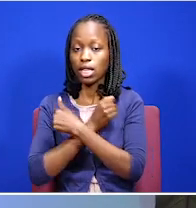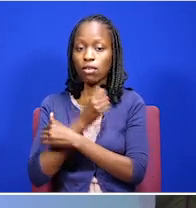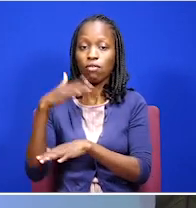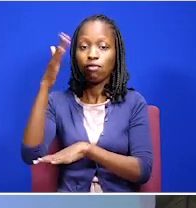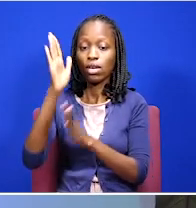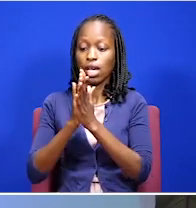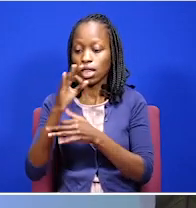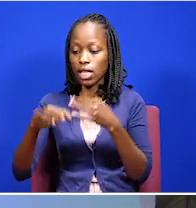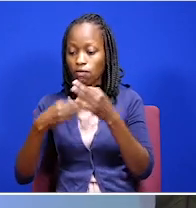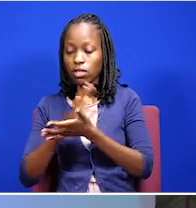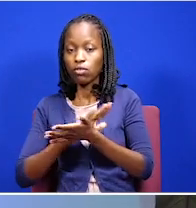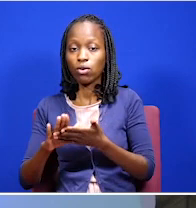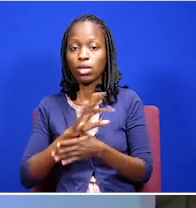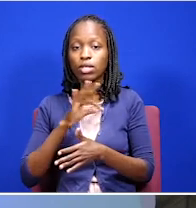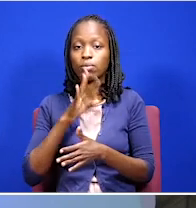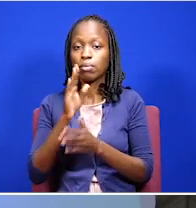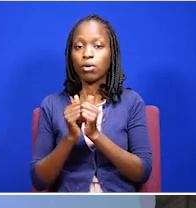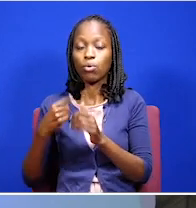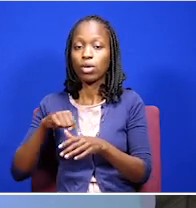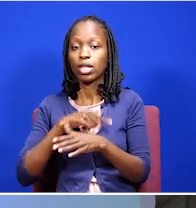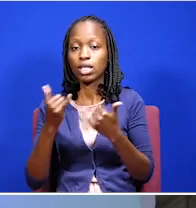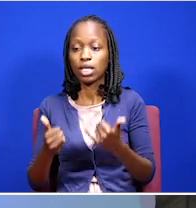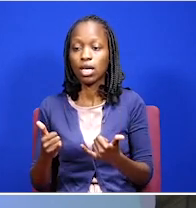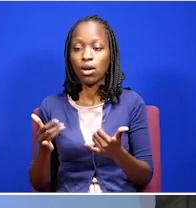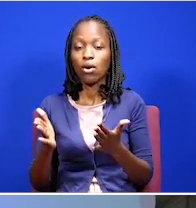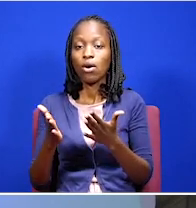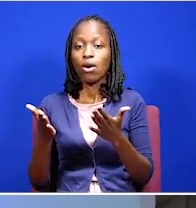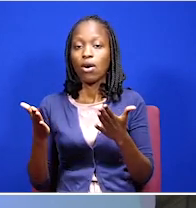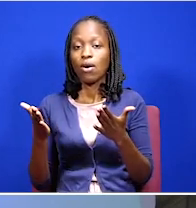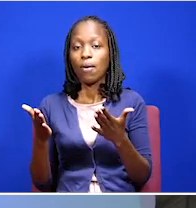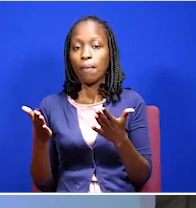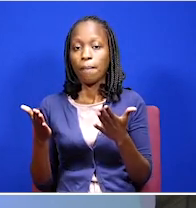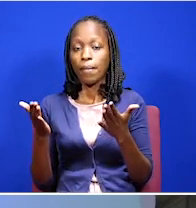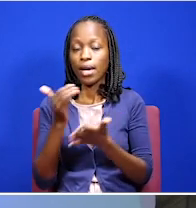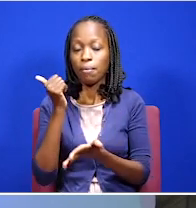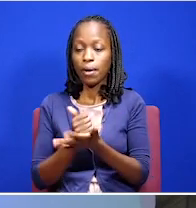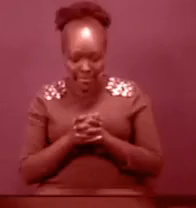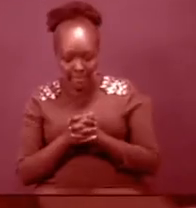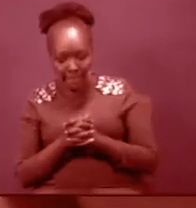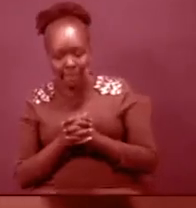God and the fellowship of the Holy Spirit be with us all. Amen.